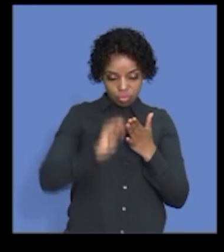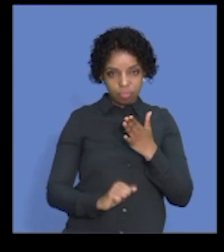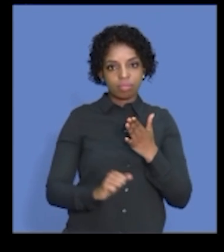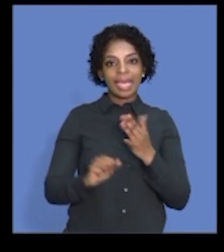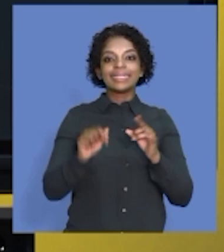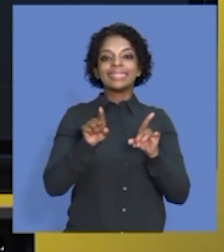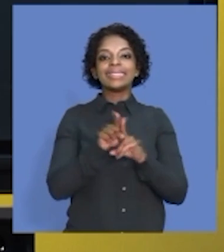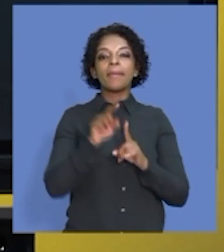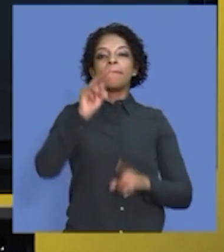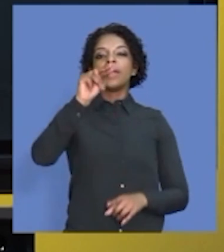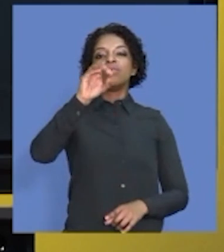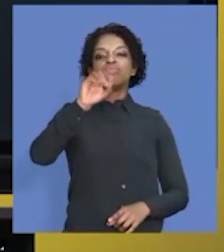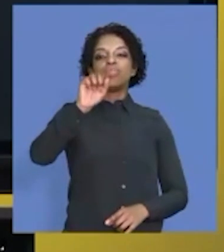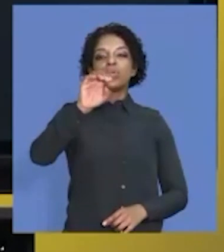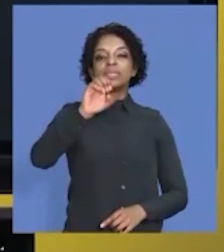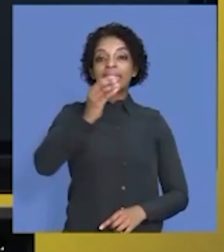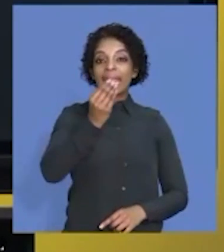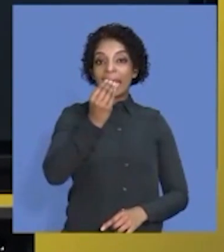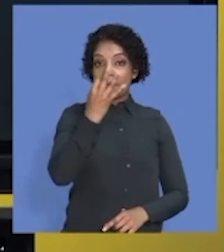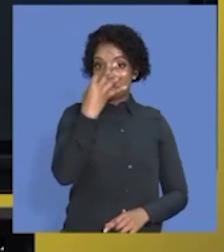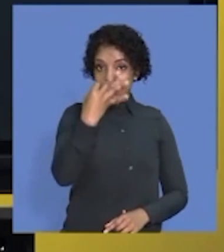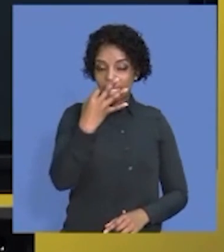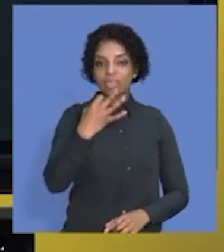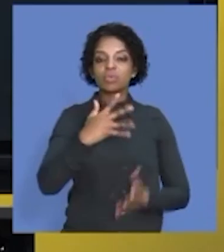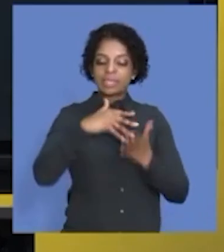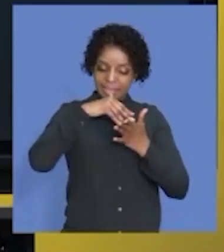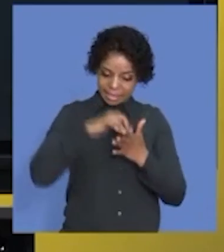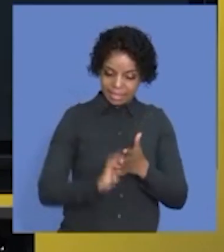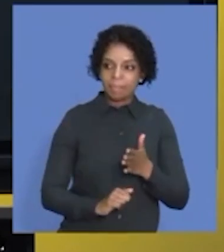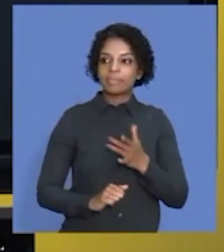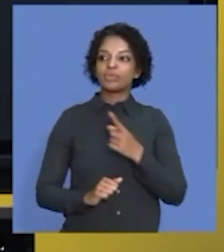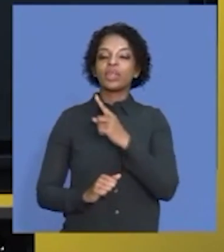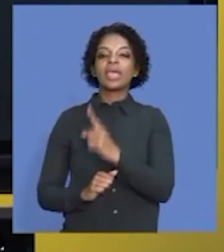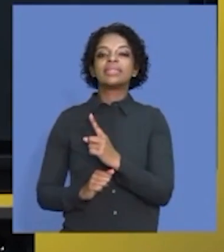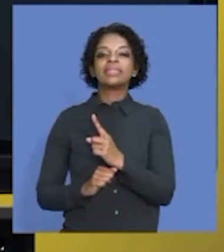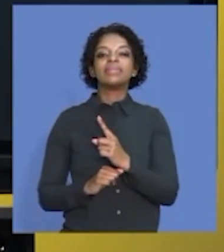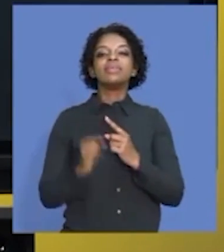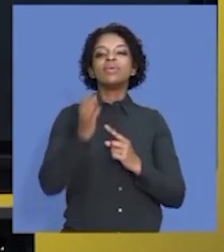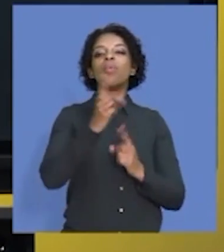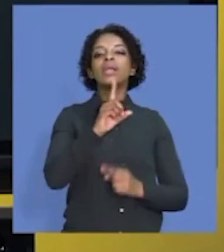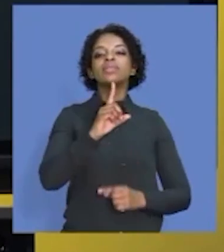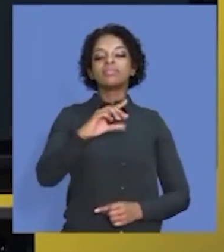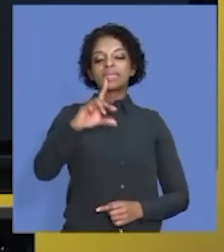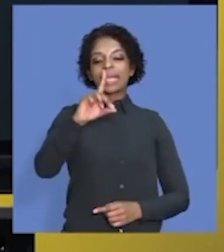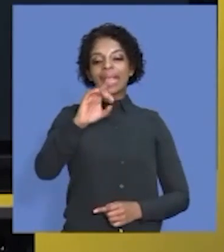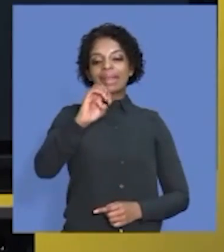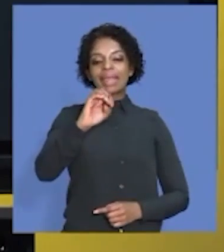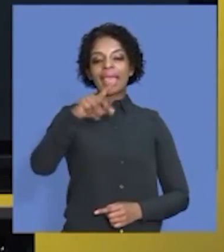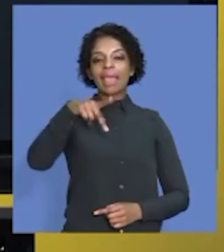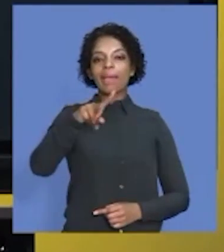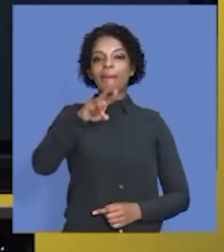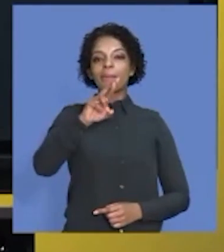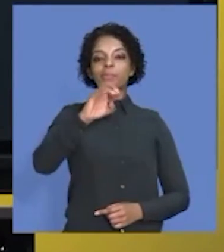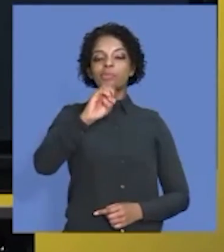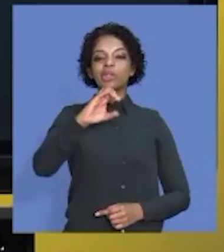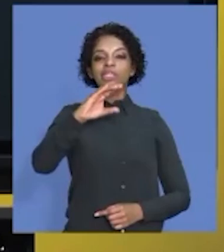note number 3, you're subtracting your depreciation. Therefore, here as well, subtract your depreciation. Where am I getting the information